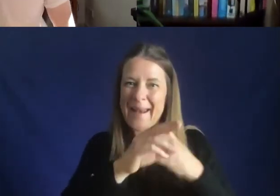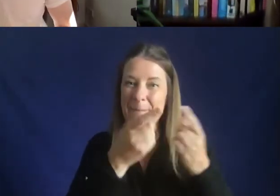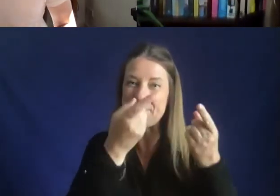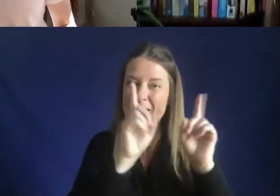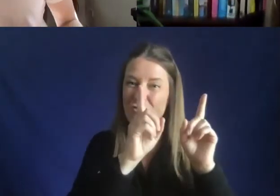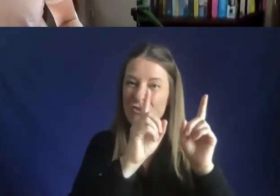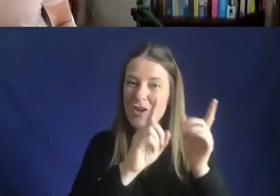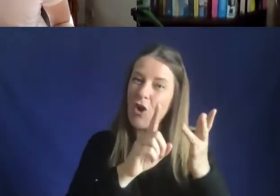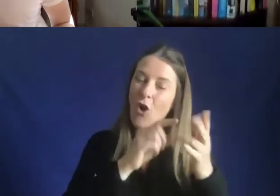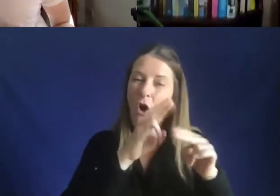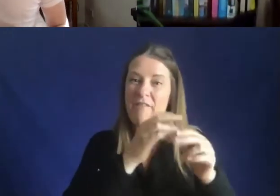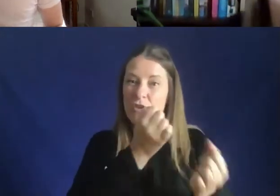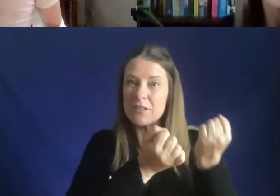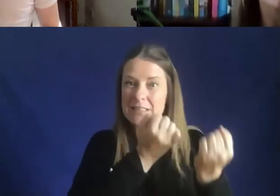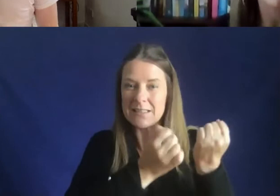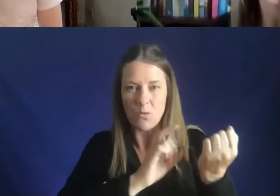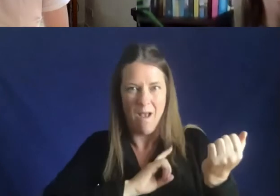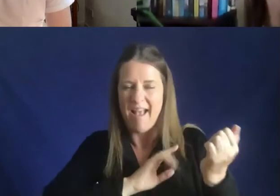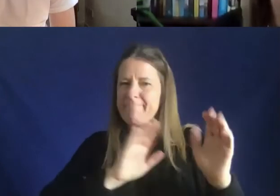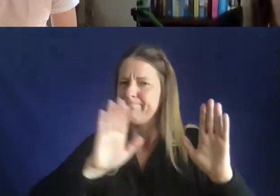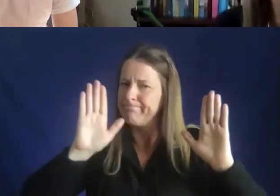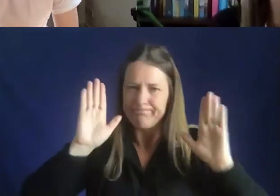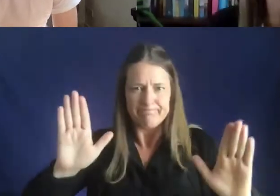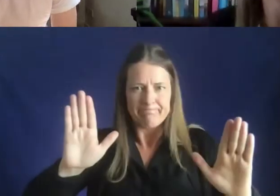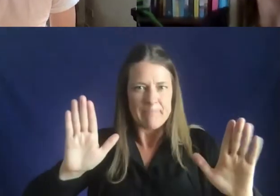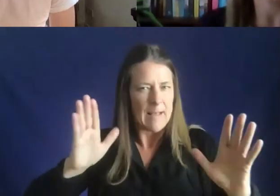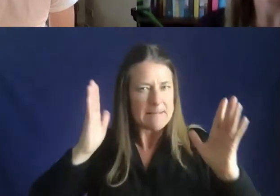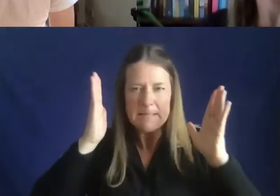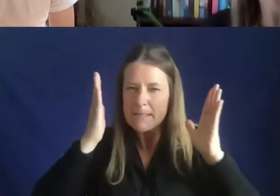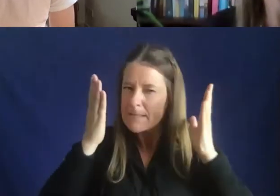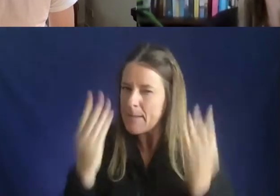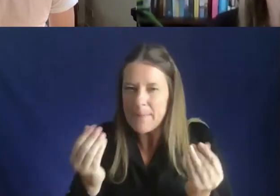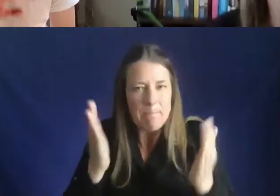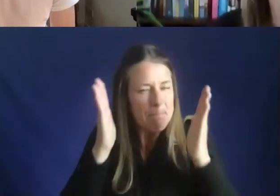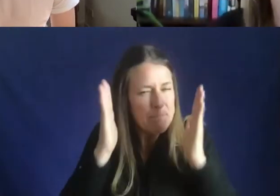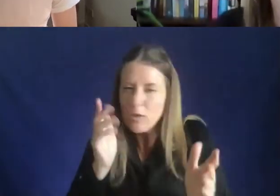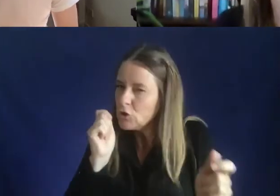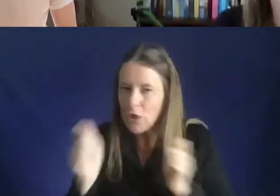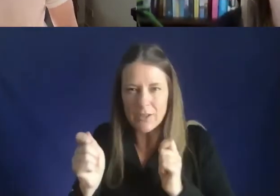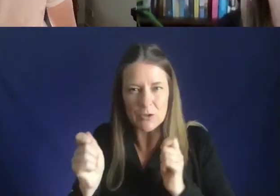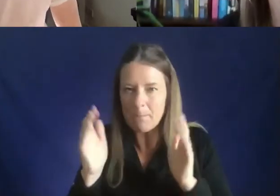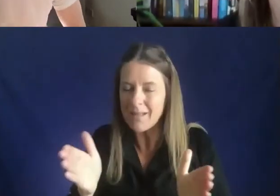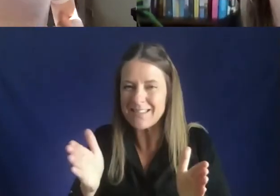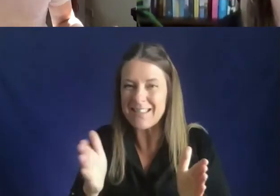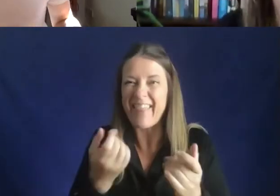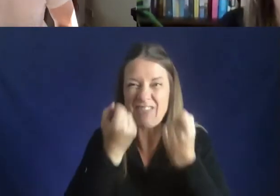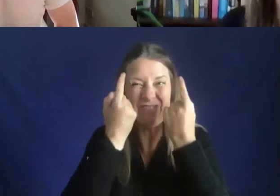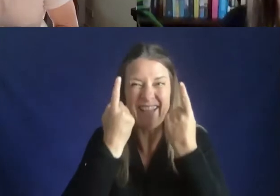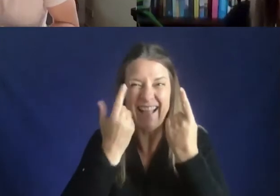and so on the side of something needs to change and how can I do it, and realised you need a whole other degree. So I